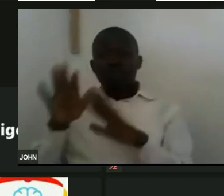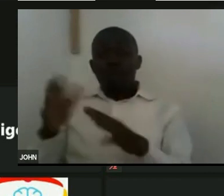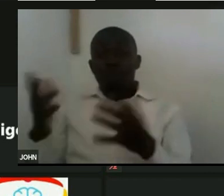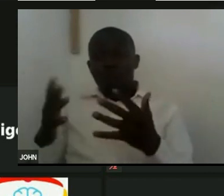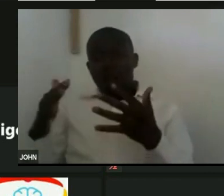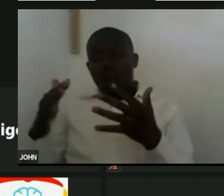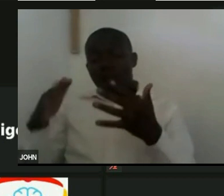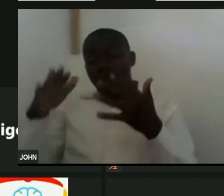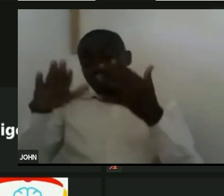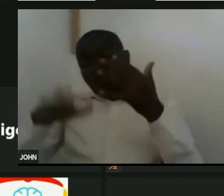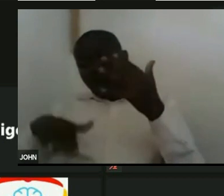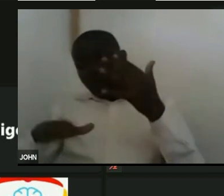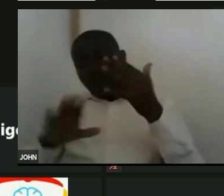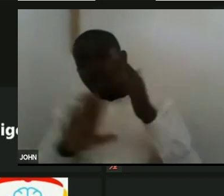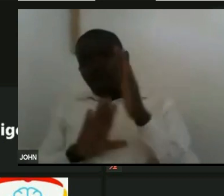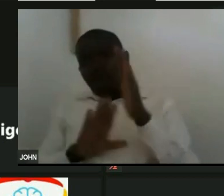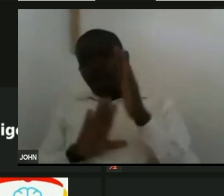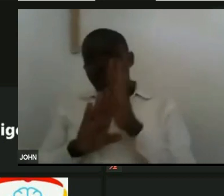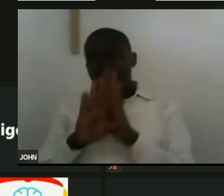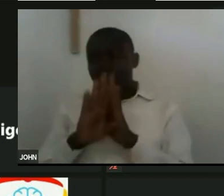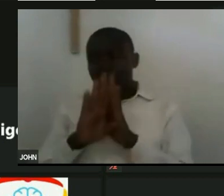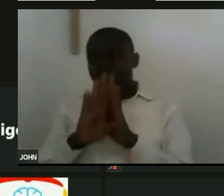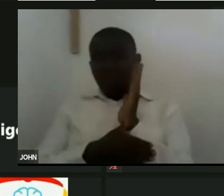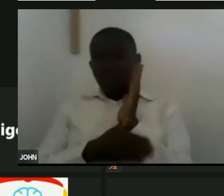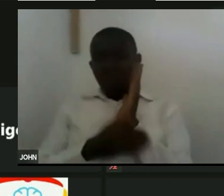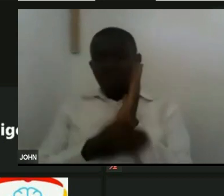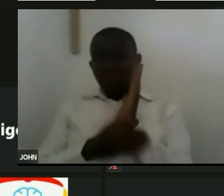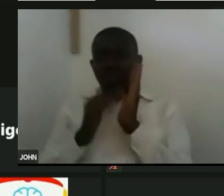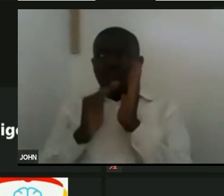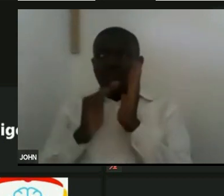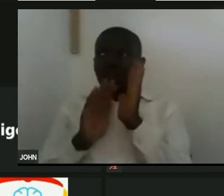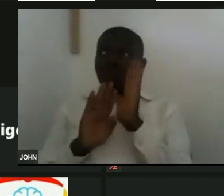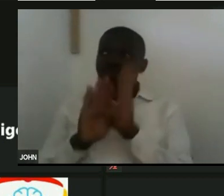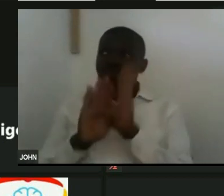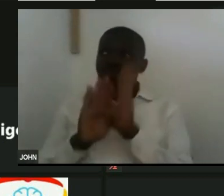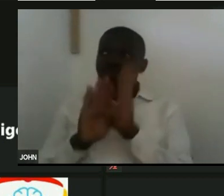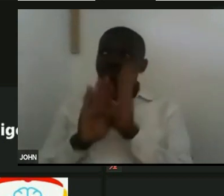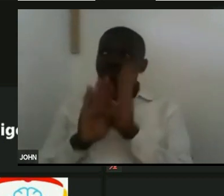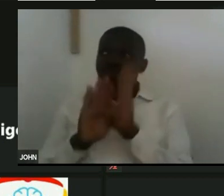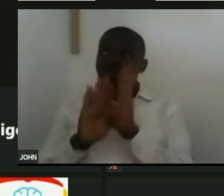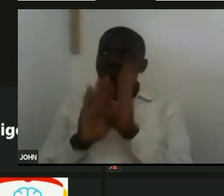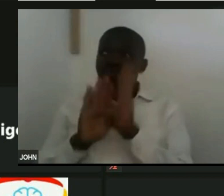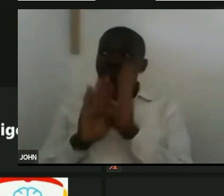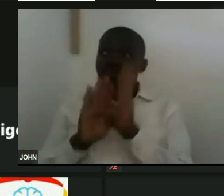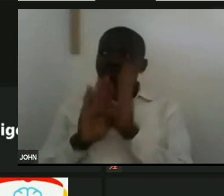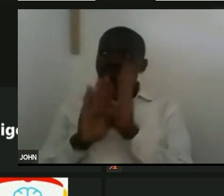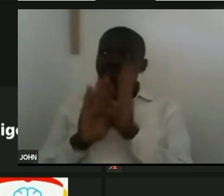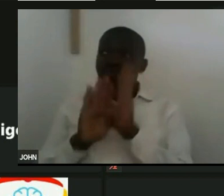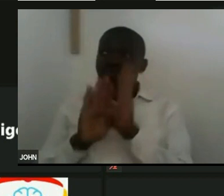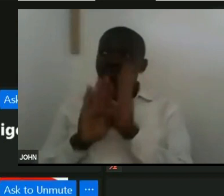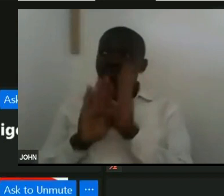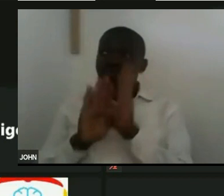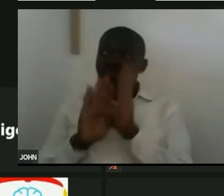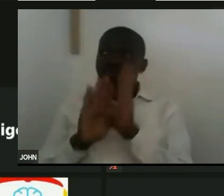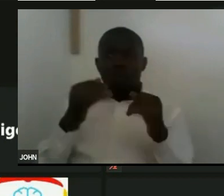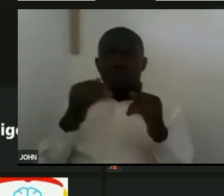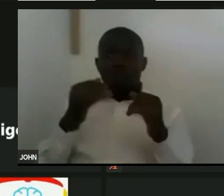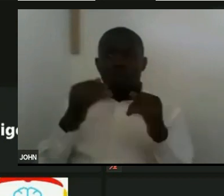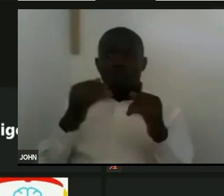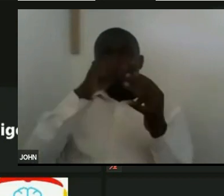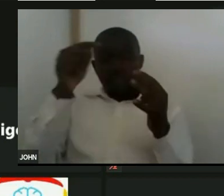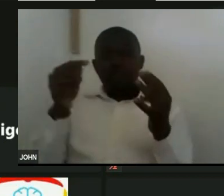very clear. We are focused on community-based rehabilitation, which is operating in